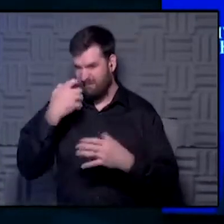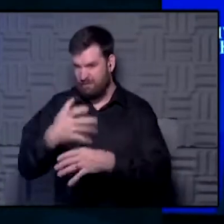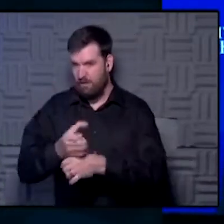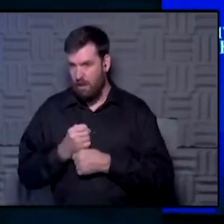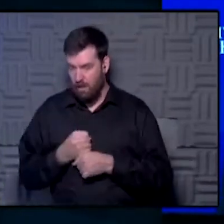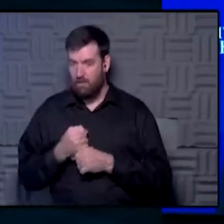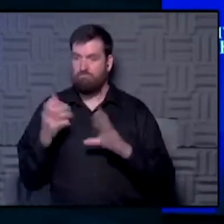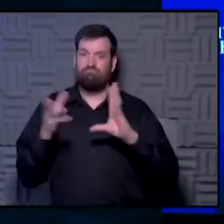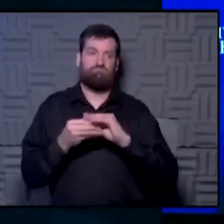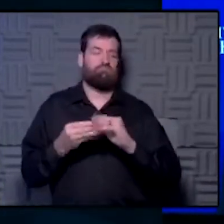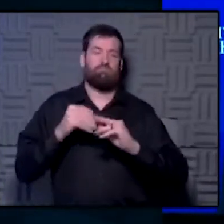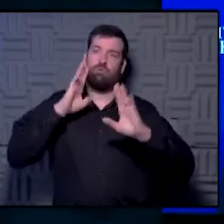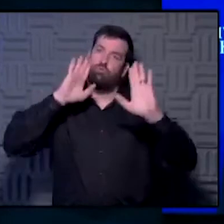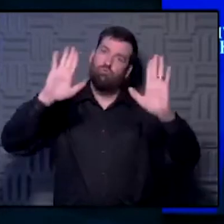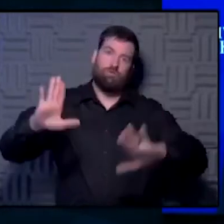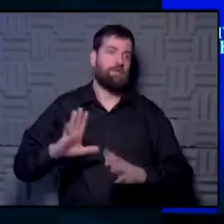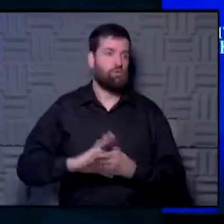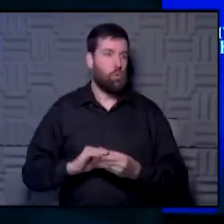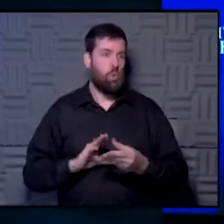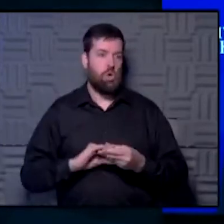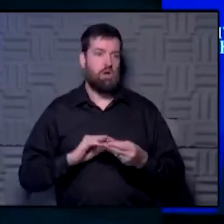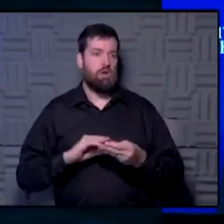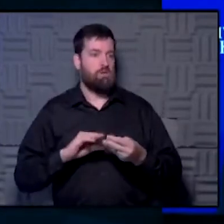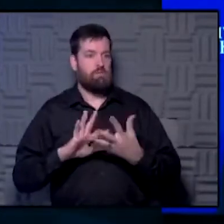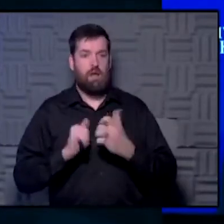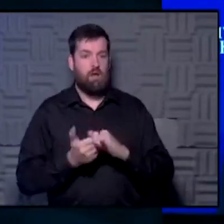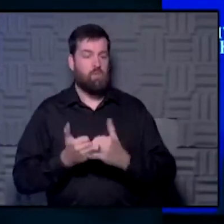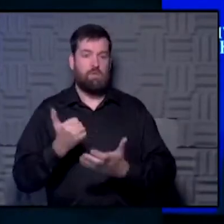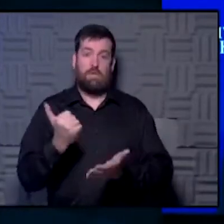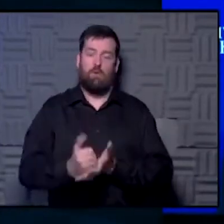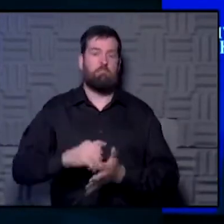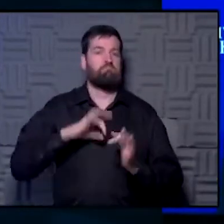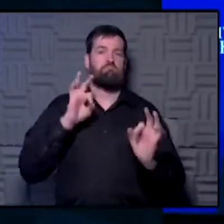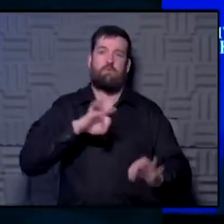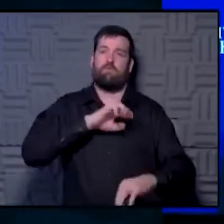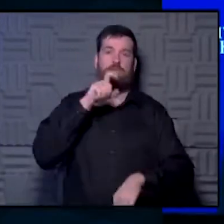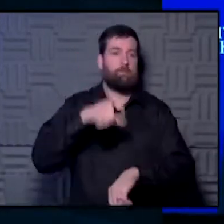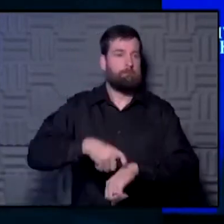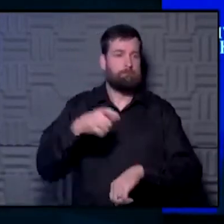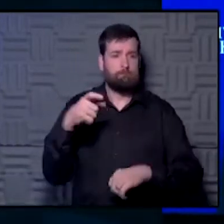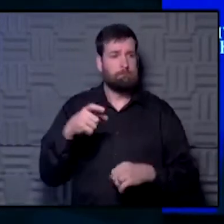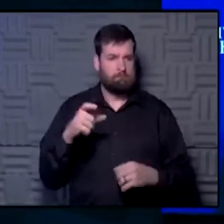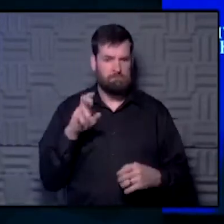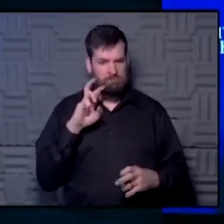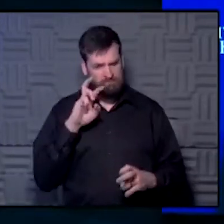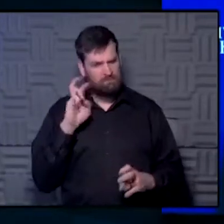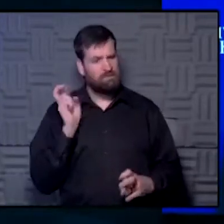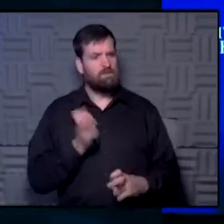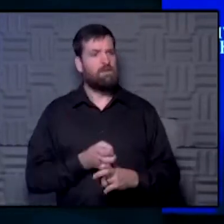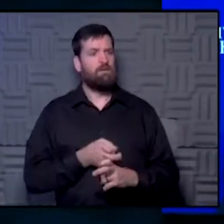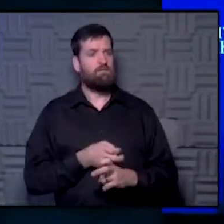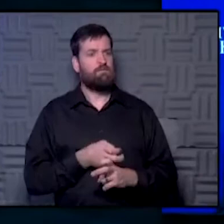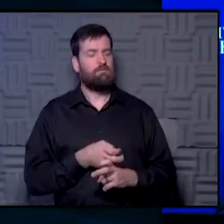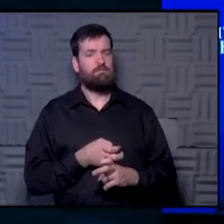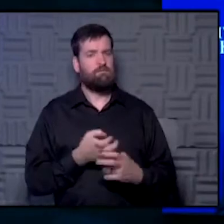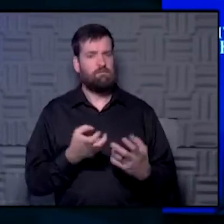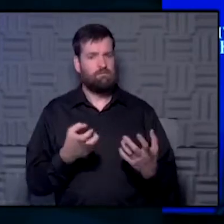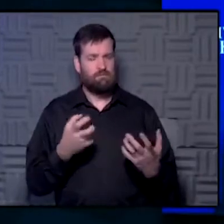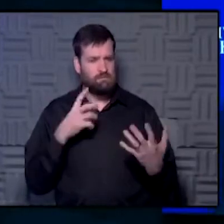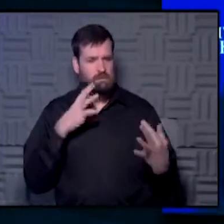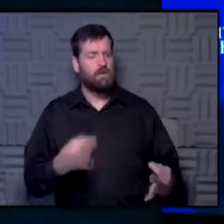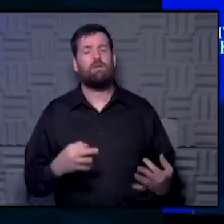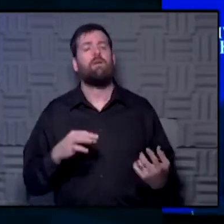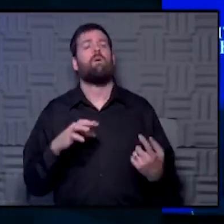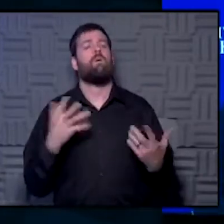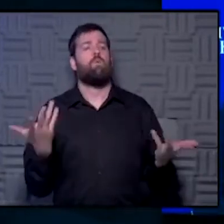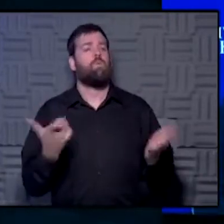told us a great story of how it was helpful and timely, it must be tough deciding what are the criteria for